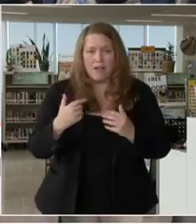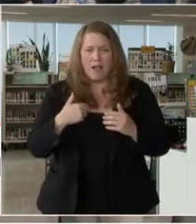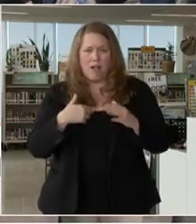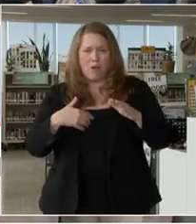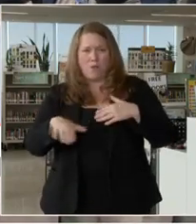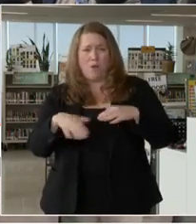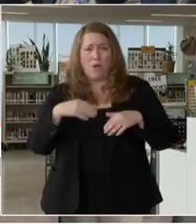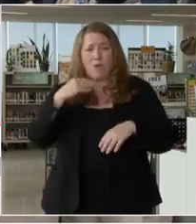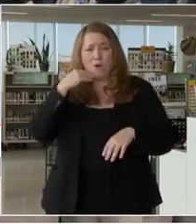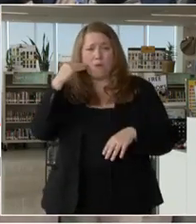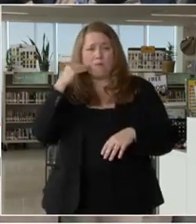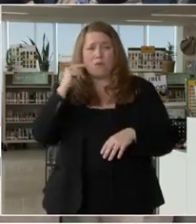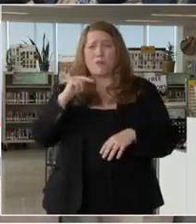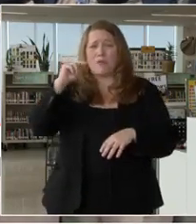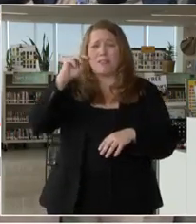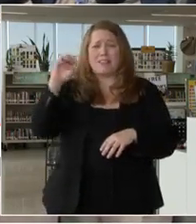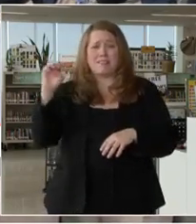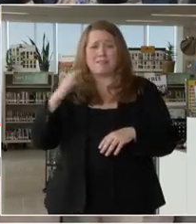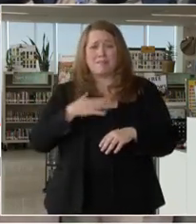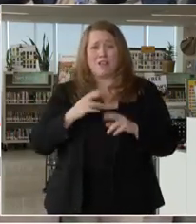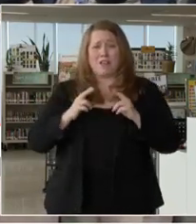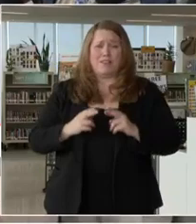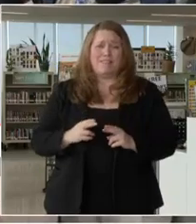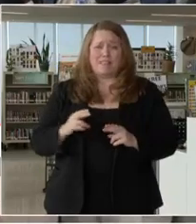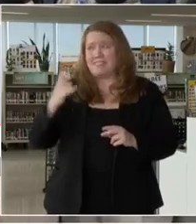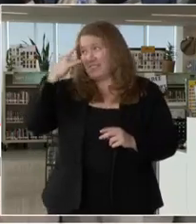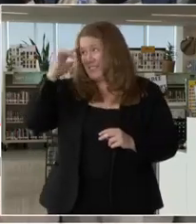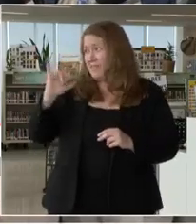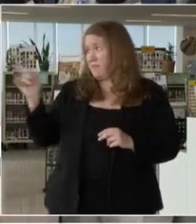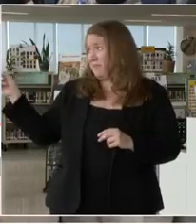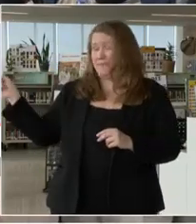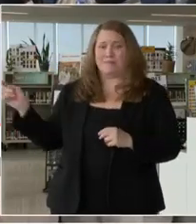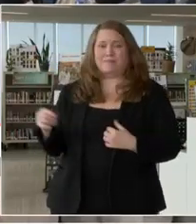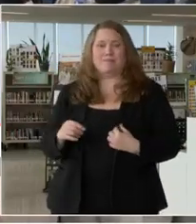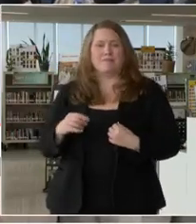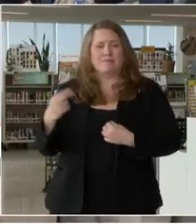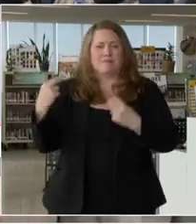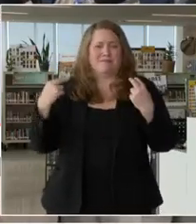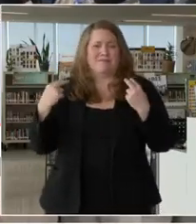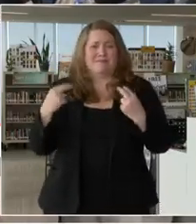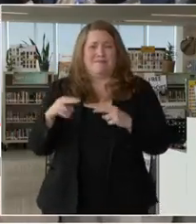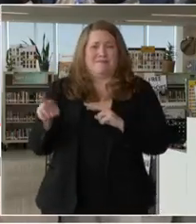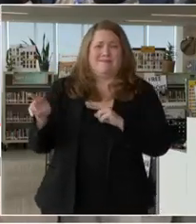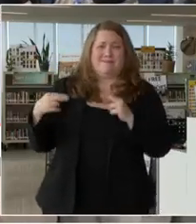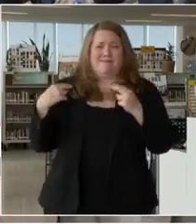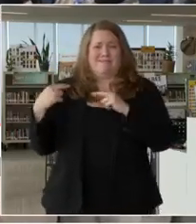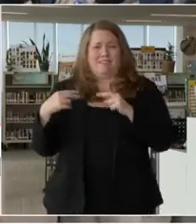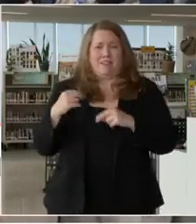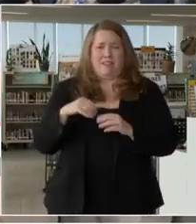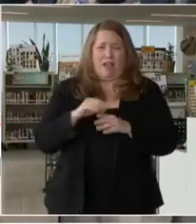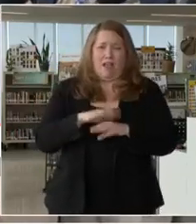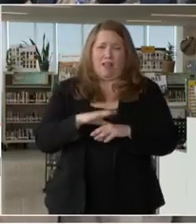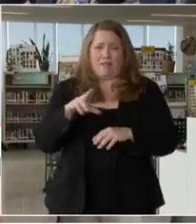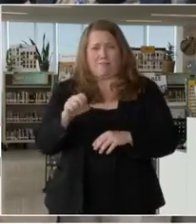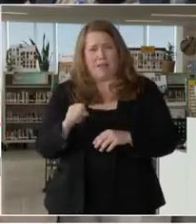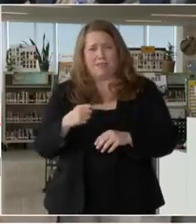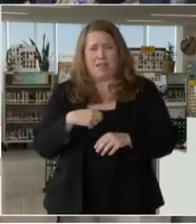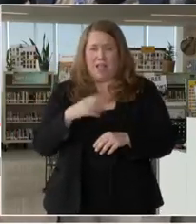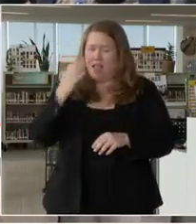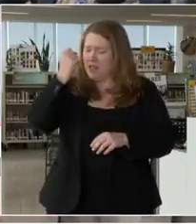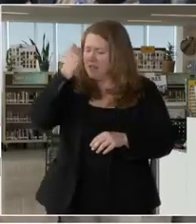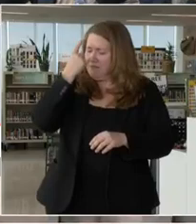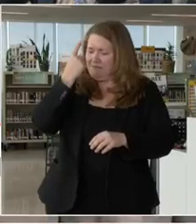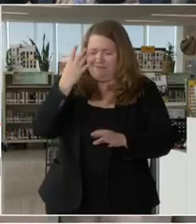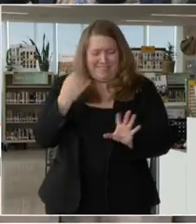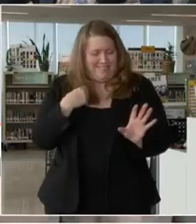Carver Terrace with my uniform on just like that. I know what some of the things. Man, I got to get on the bus. I got to be on the subway. I get it. Trust